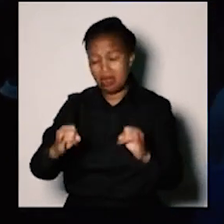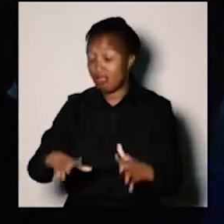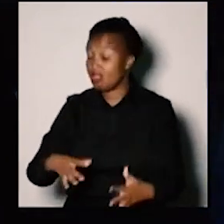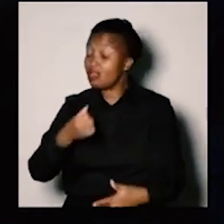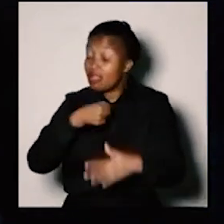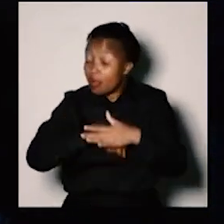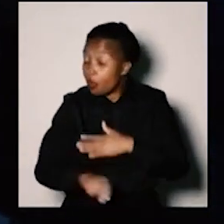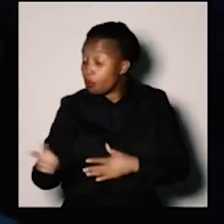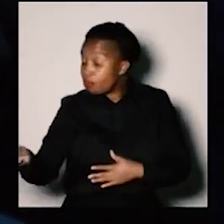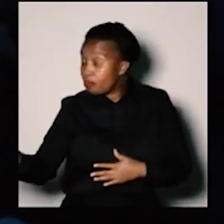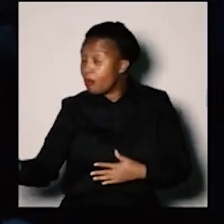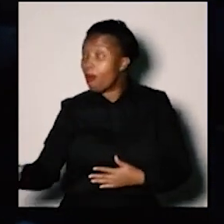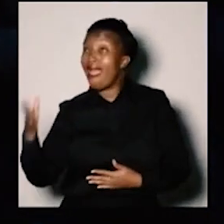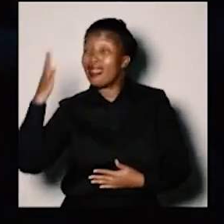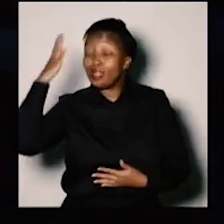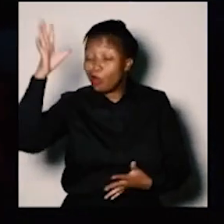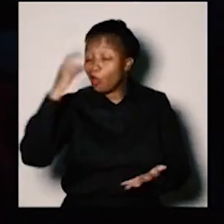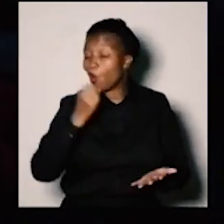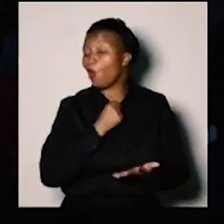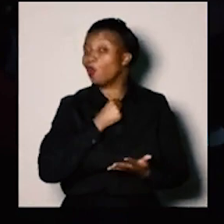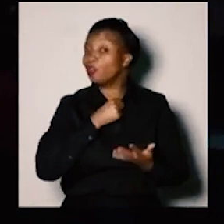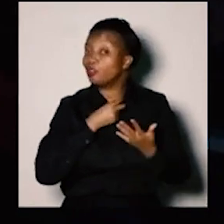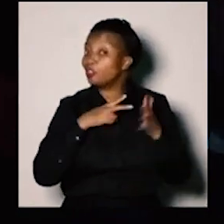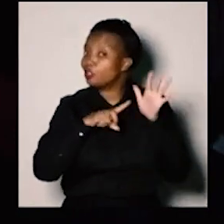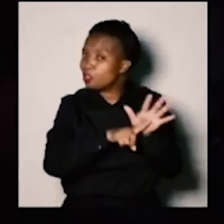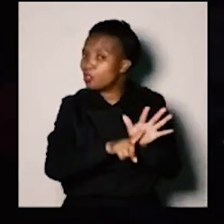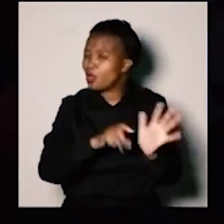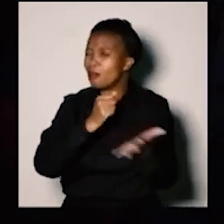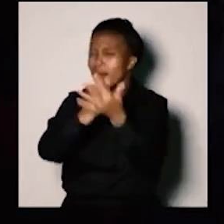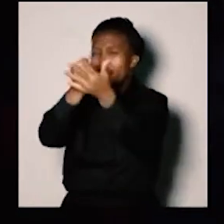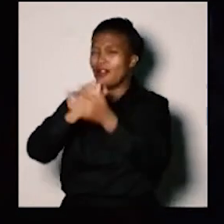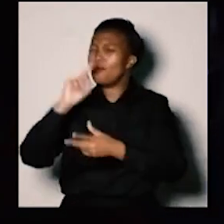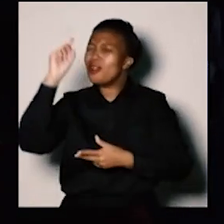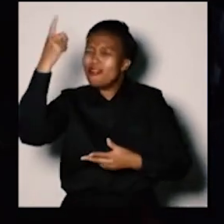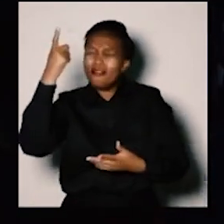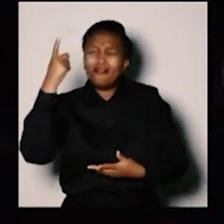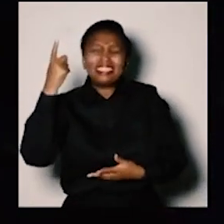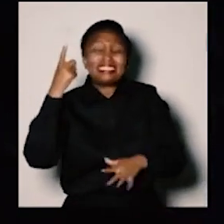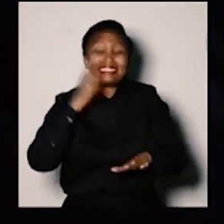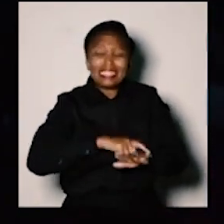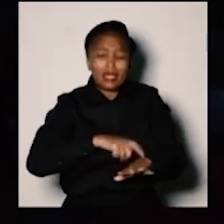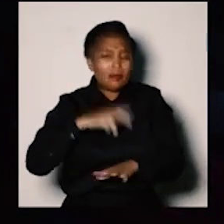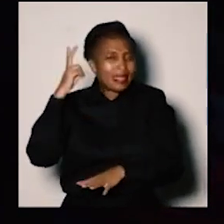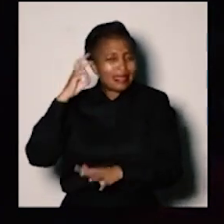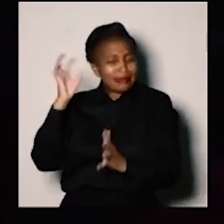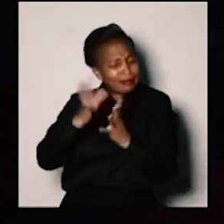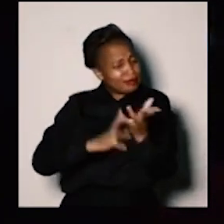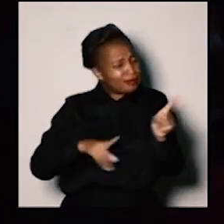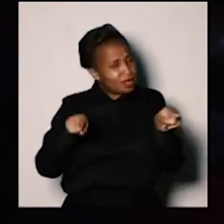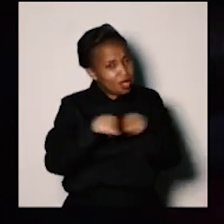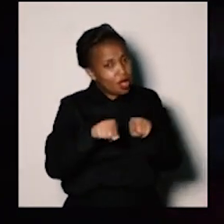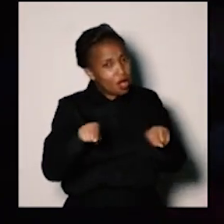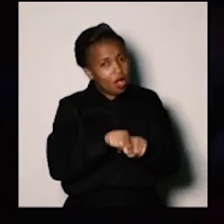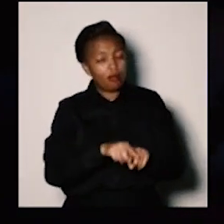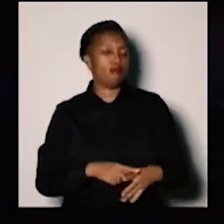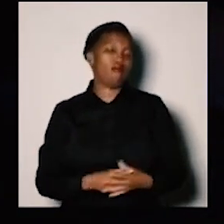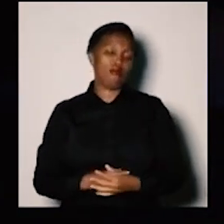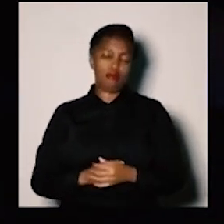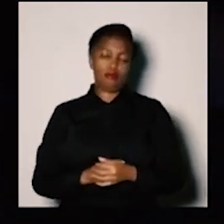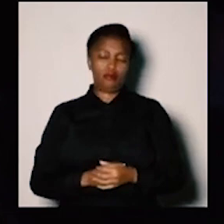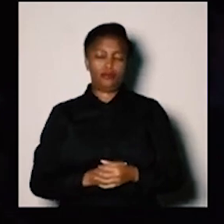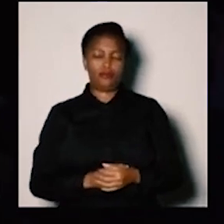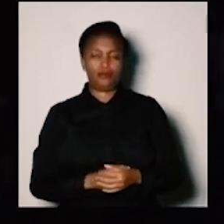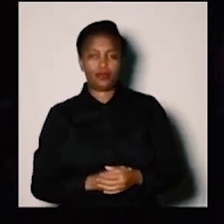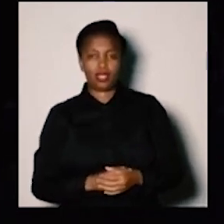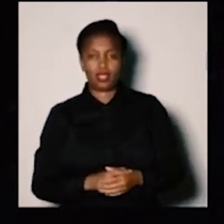his life and God showed him his mercy. It was my first time to hear someone talk about that so close, because he was transporting me. When I was